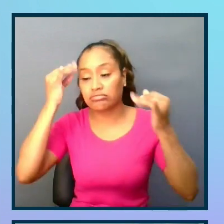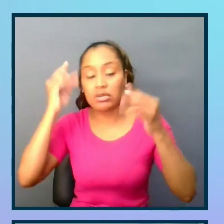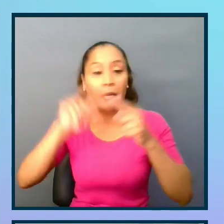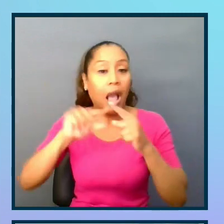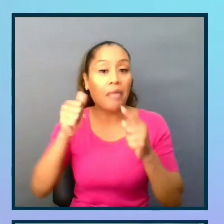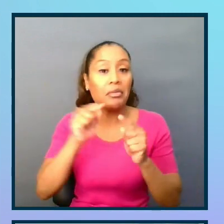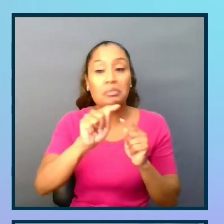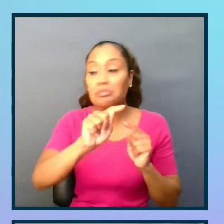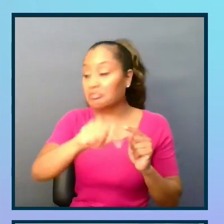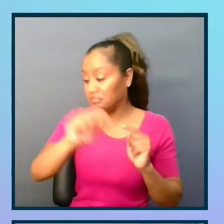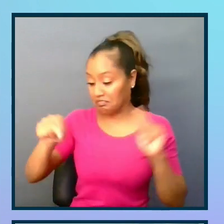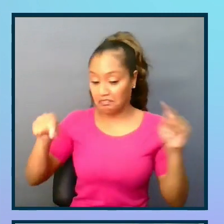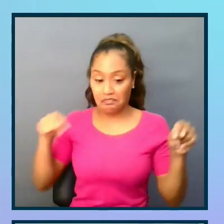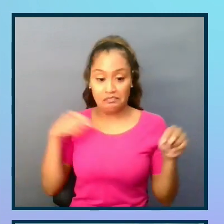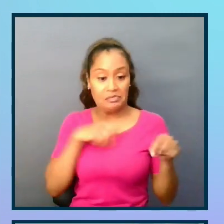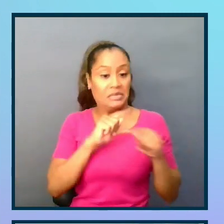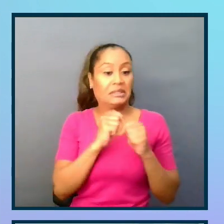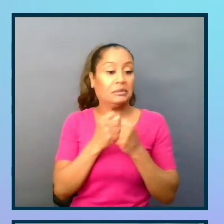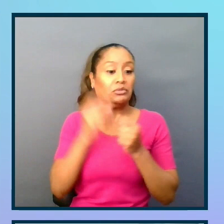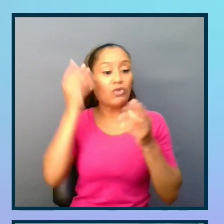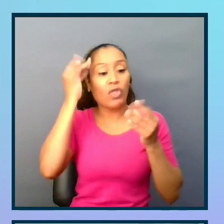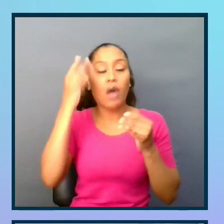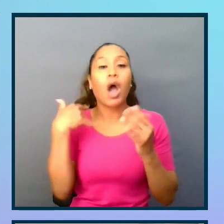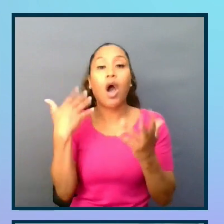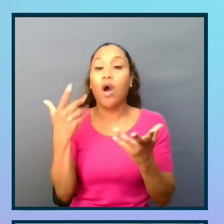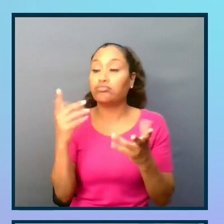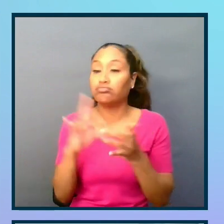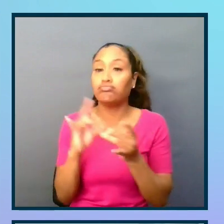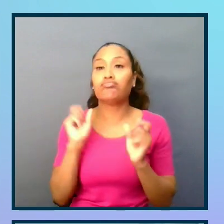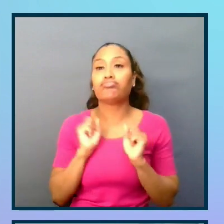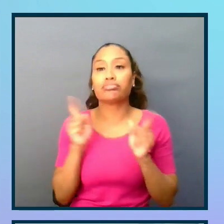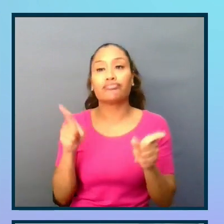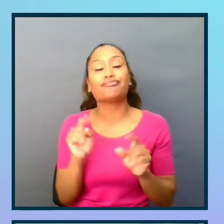well. And we can just document those on the fly. So rather than